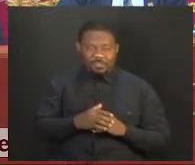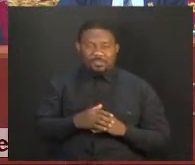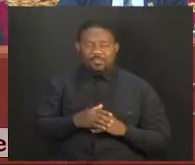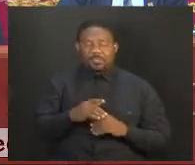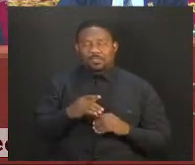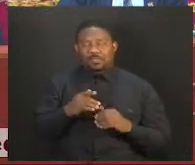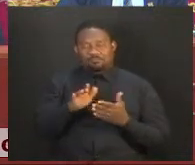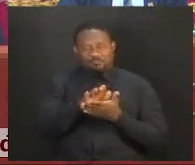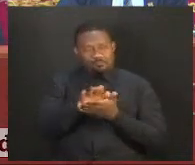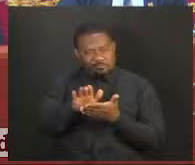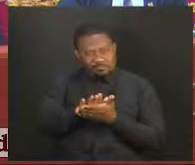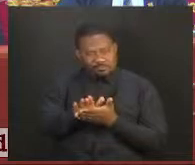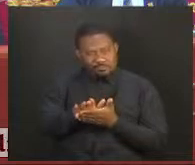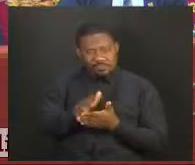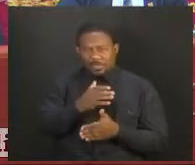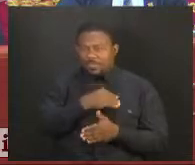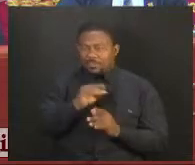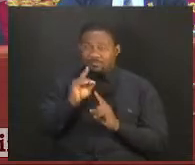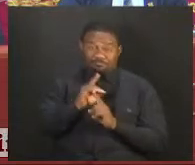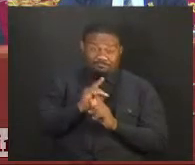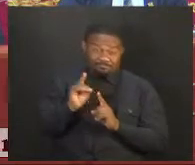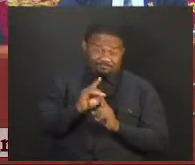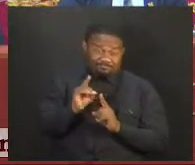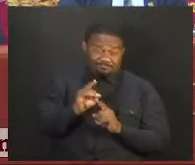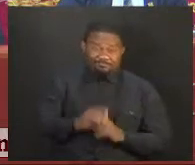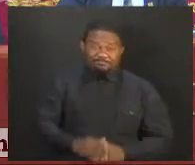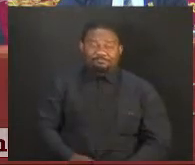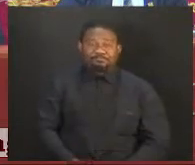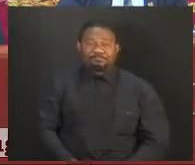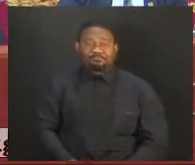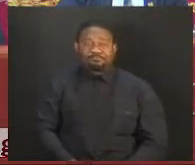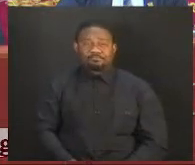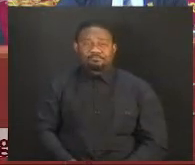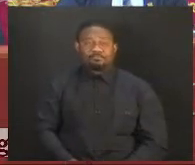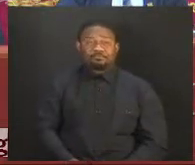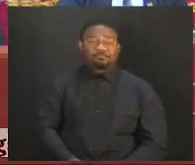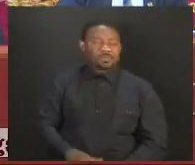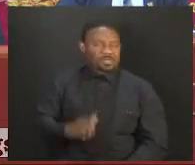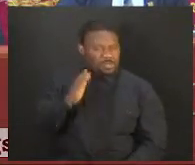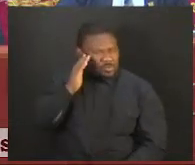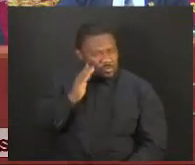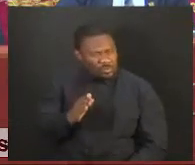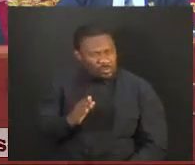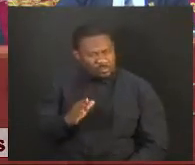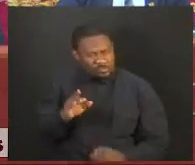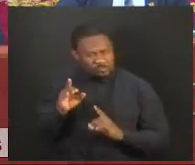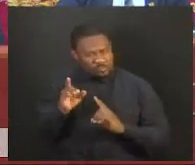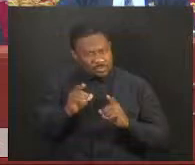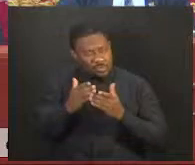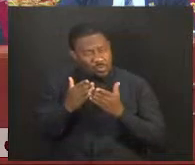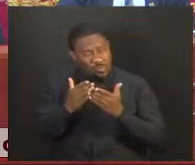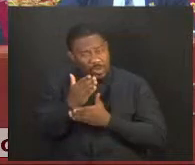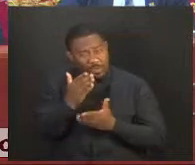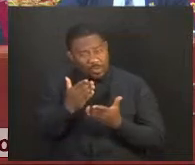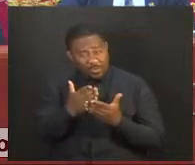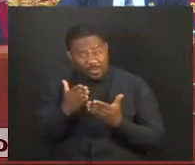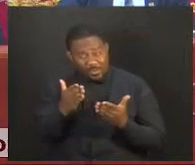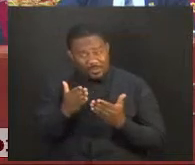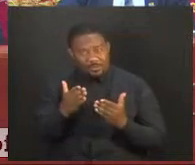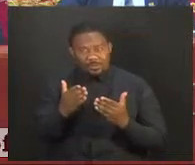transparency, and discipline. We will take strong measures to confront the situation head